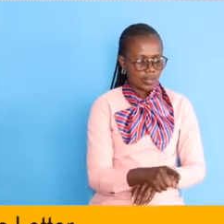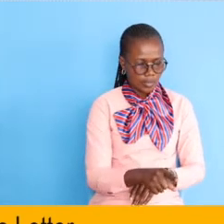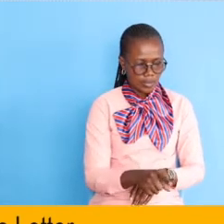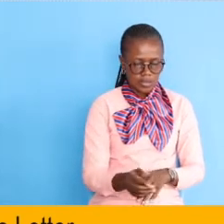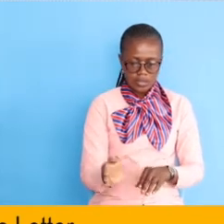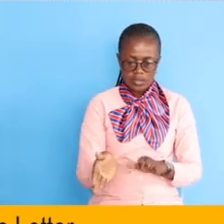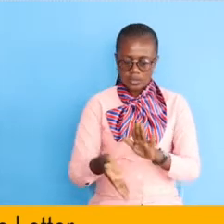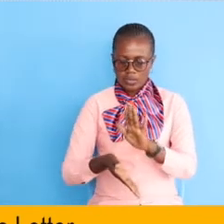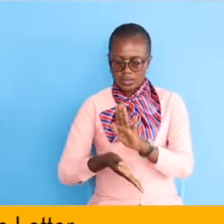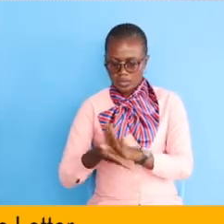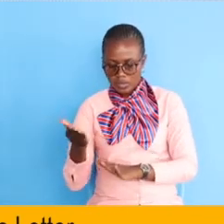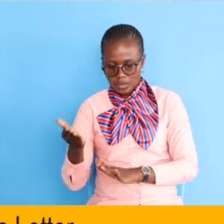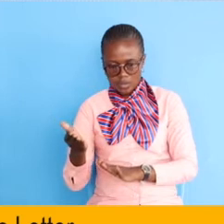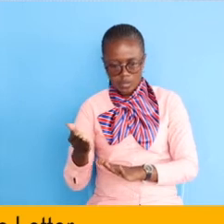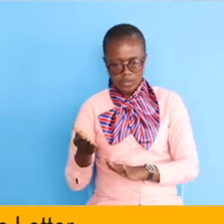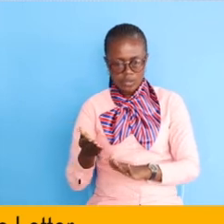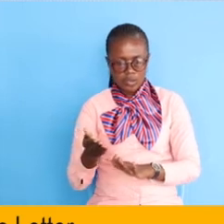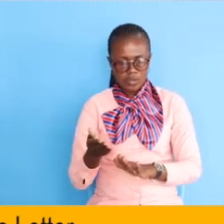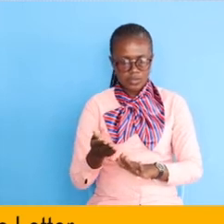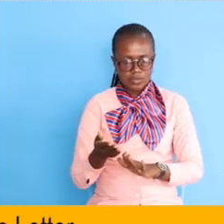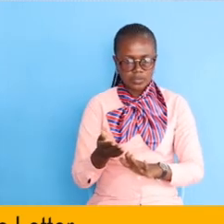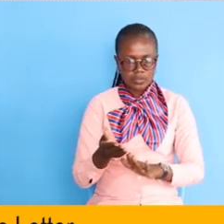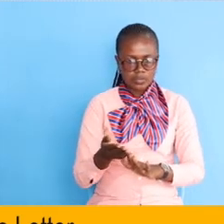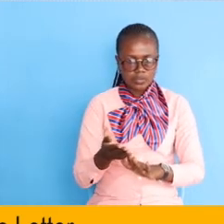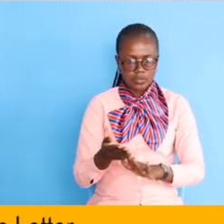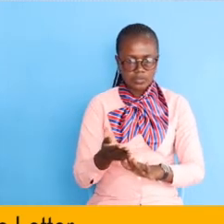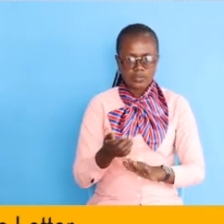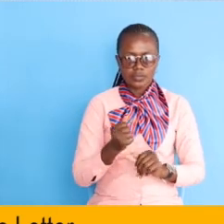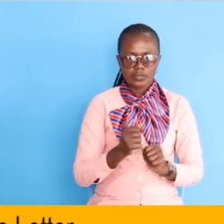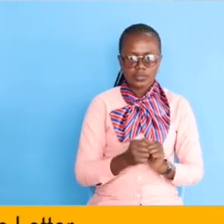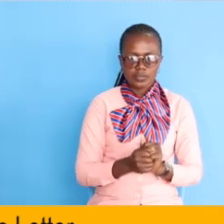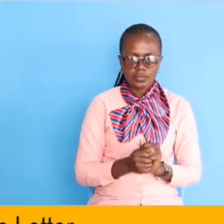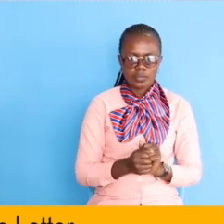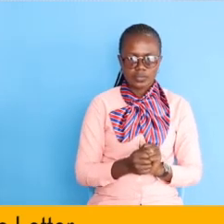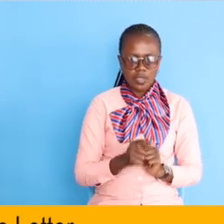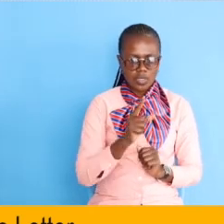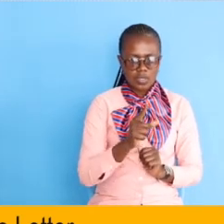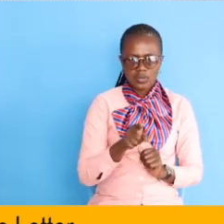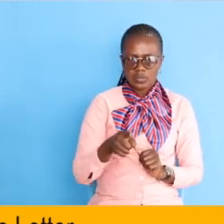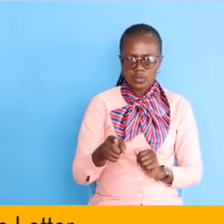stroke 4r stroke volume 1 stroke 20. What is this?